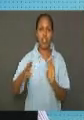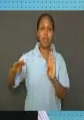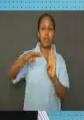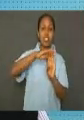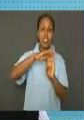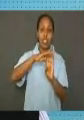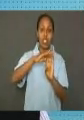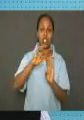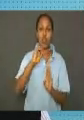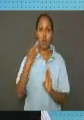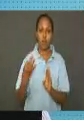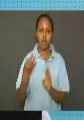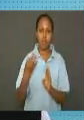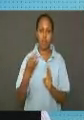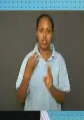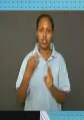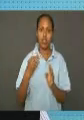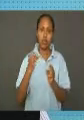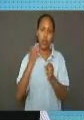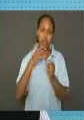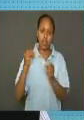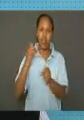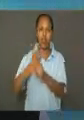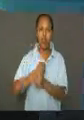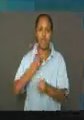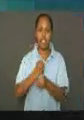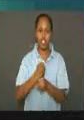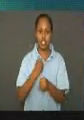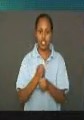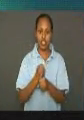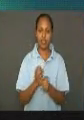representations of their operations.